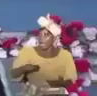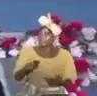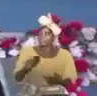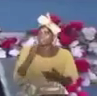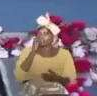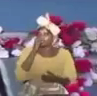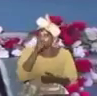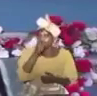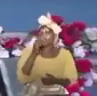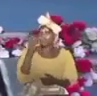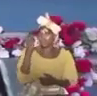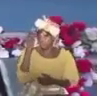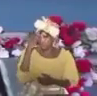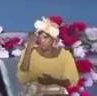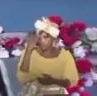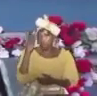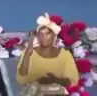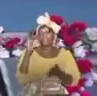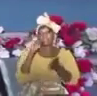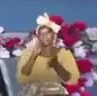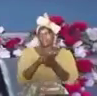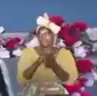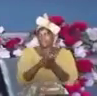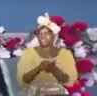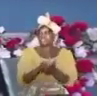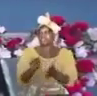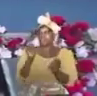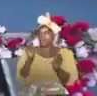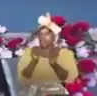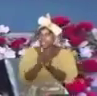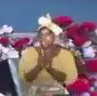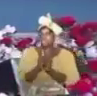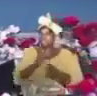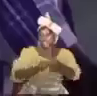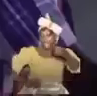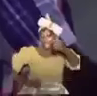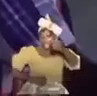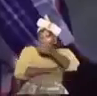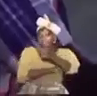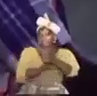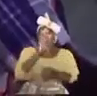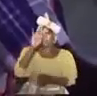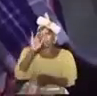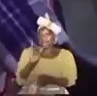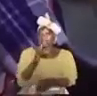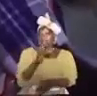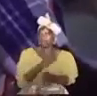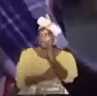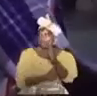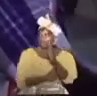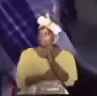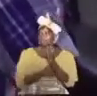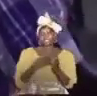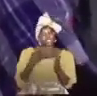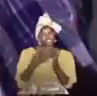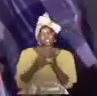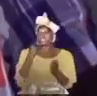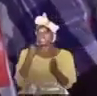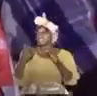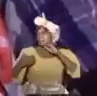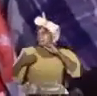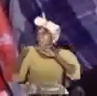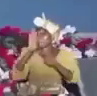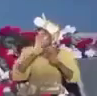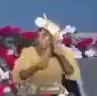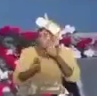to the fact that unassisted by God, your lot is almost that of calamity by default. In